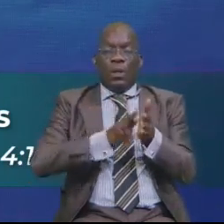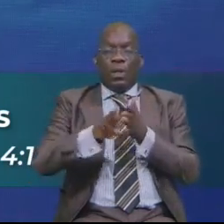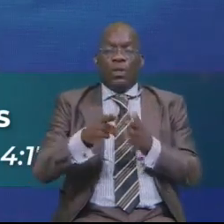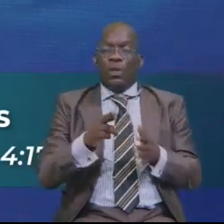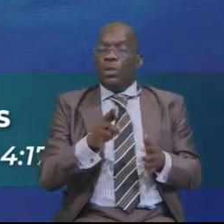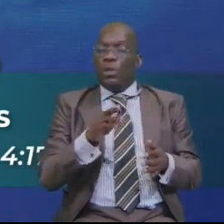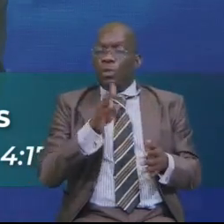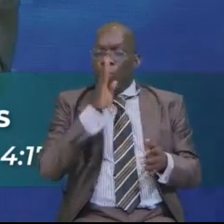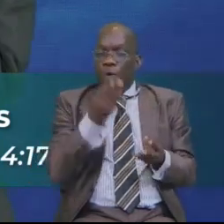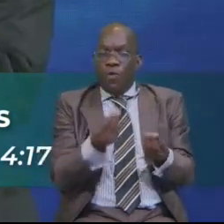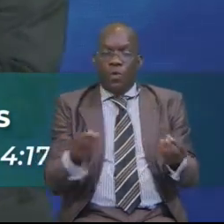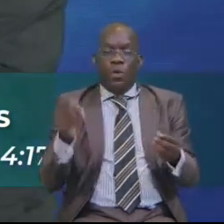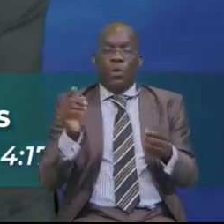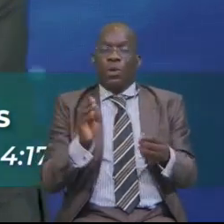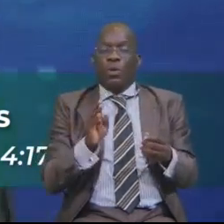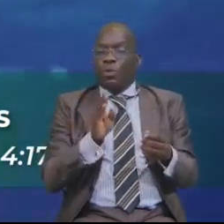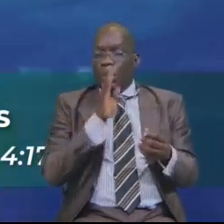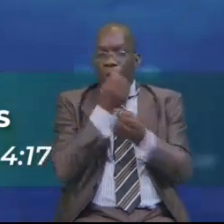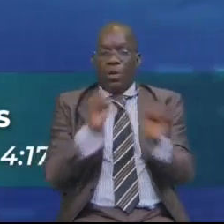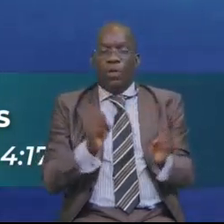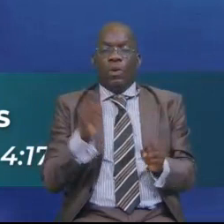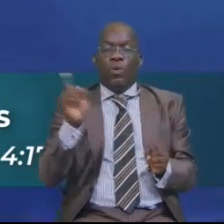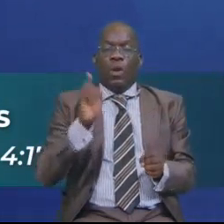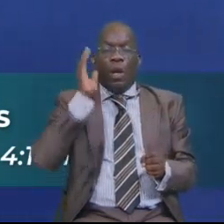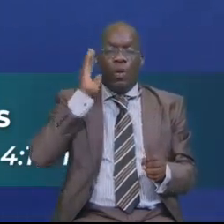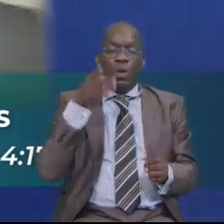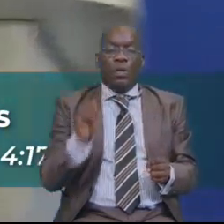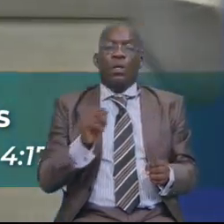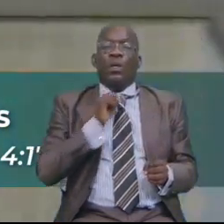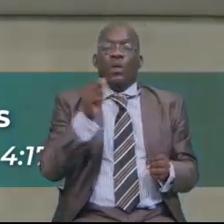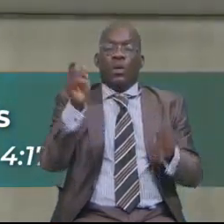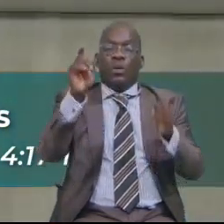the ungodly and the sinner appear?